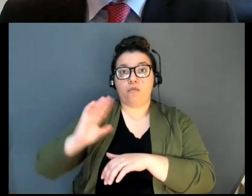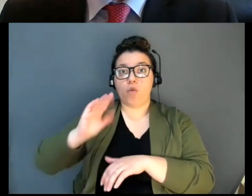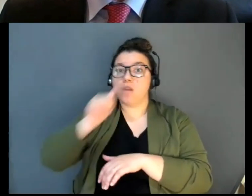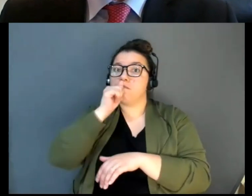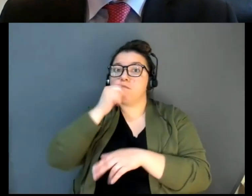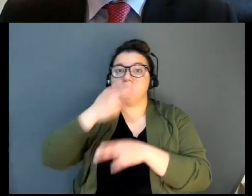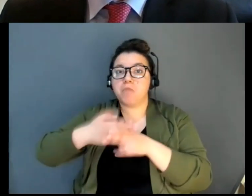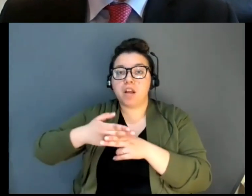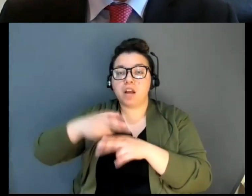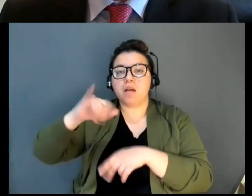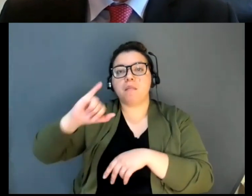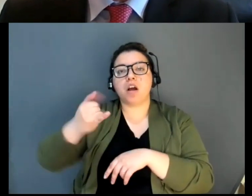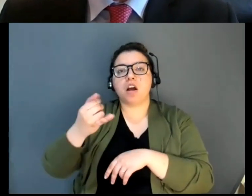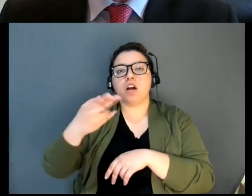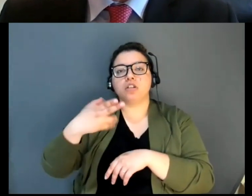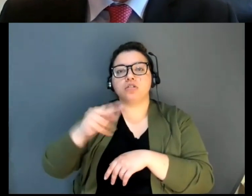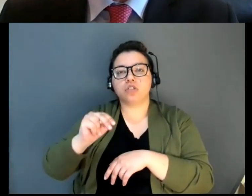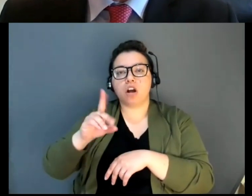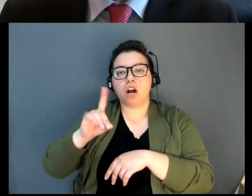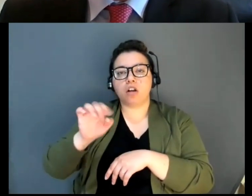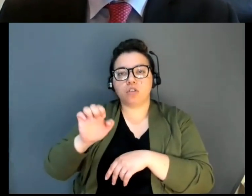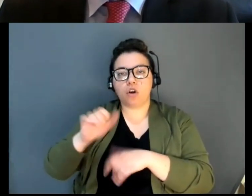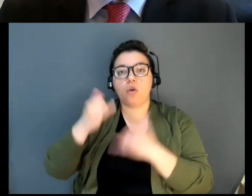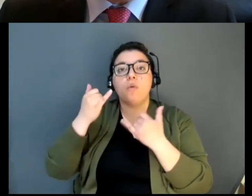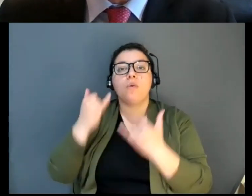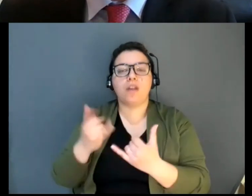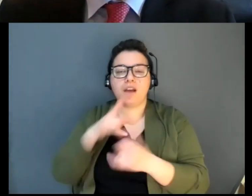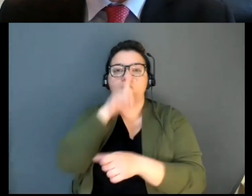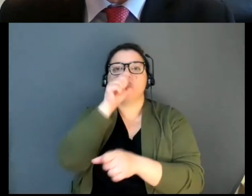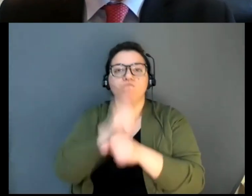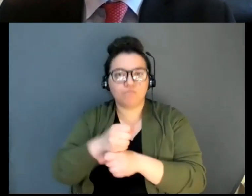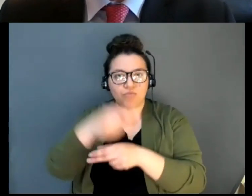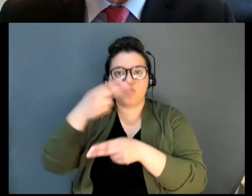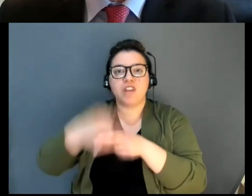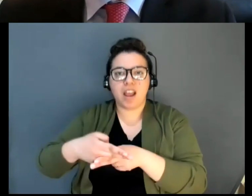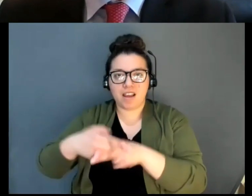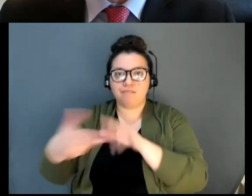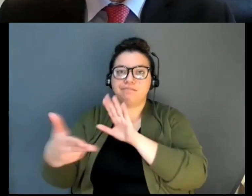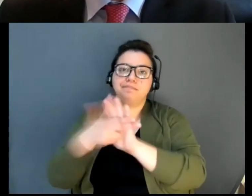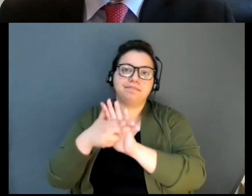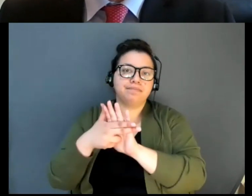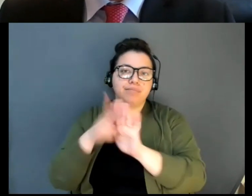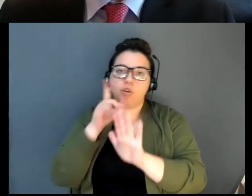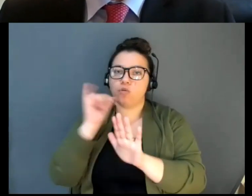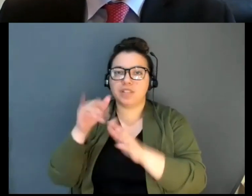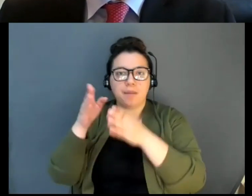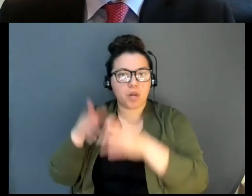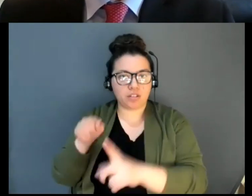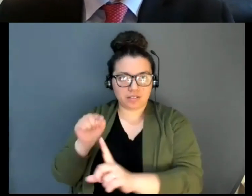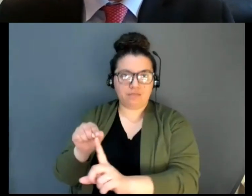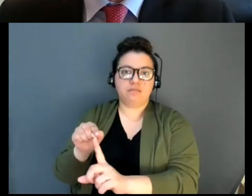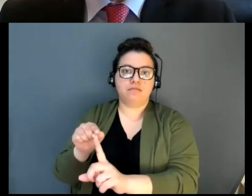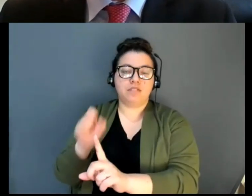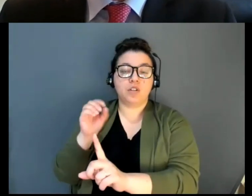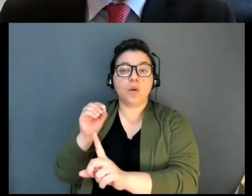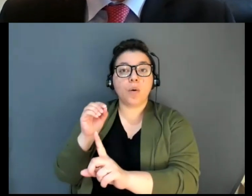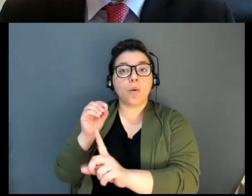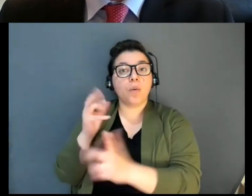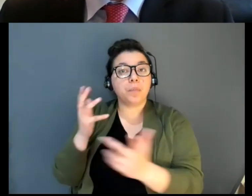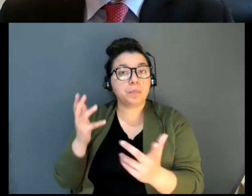person is, to now naming the people who we definitely know who is going to do that. So if